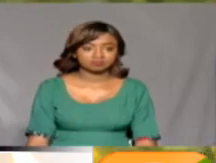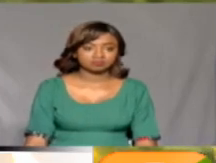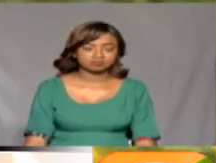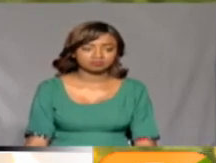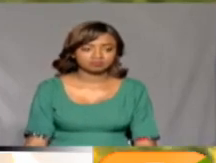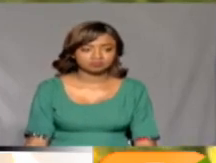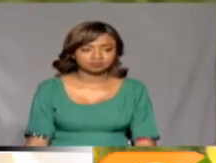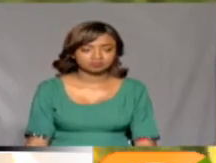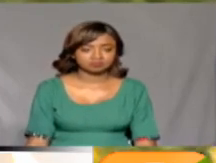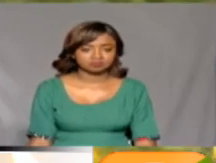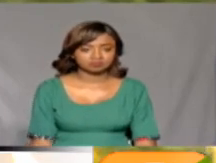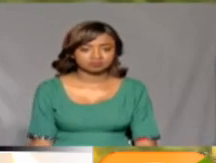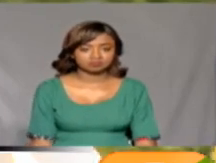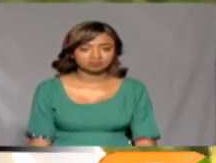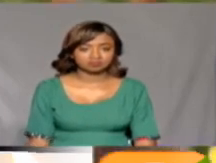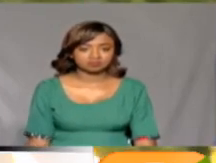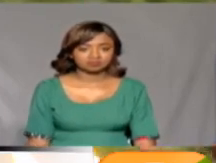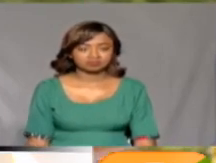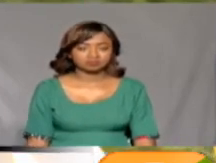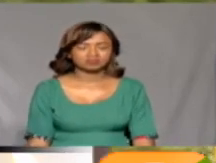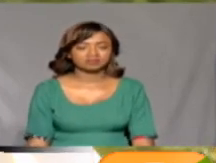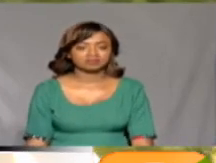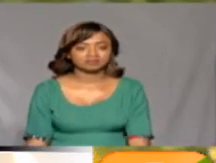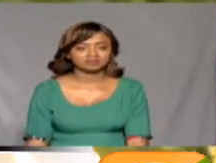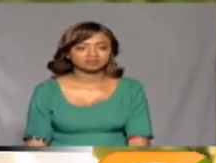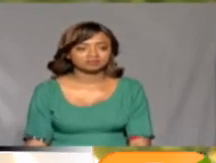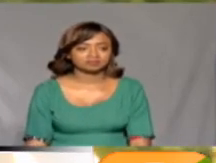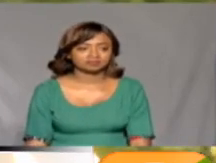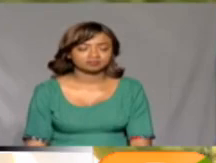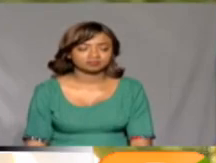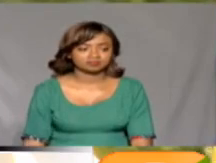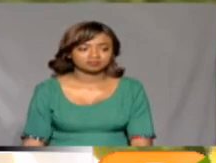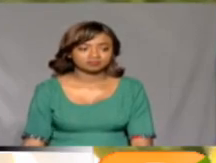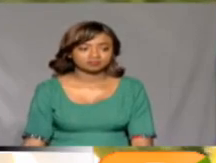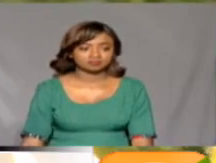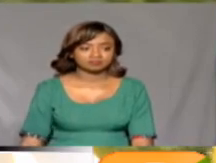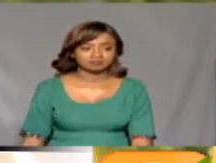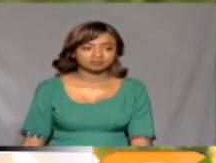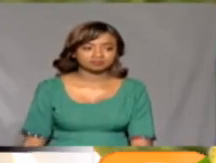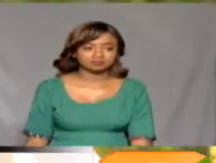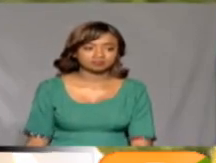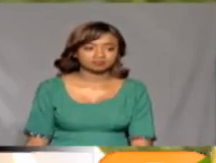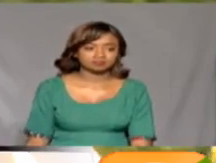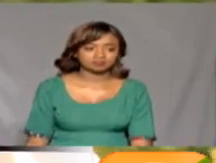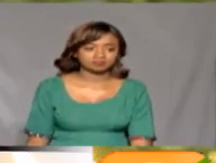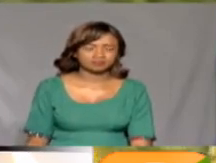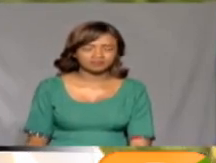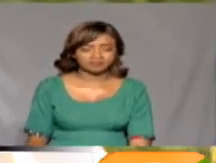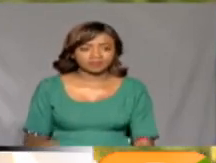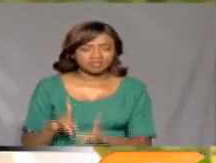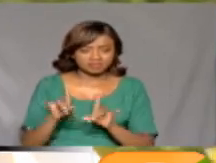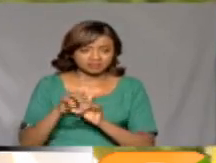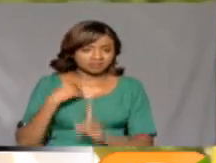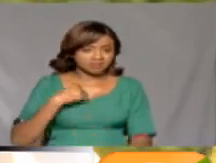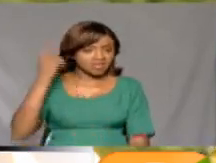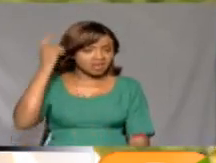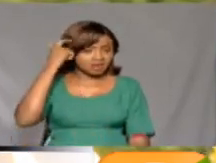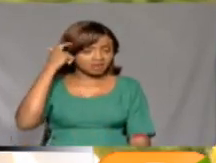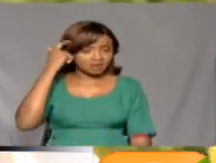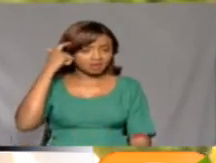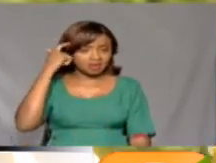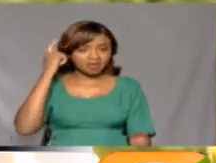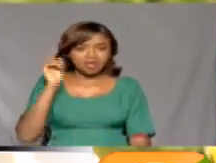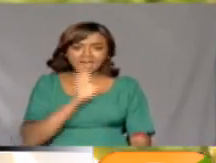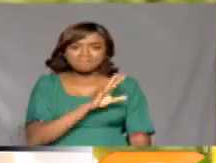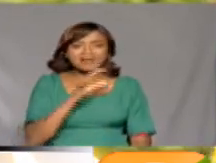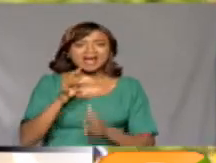about community. Oh, okay. Succession plan. Okay, you know, I see. Around the community, because I remember subsequently